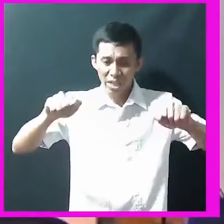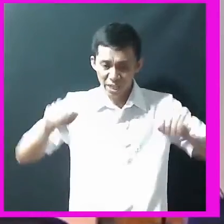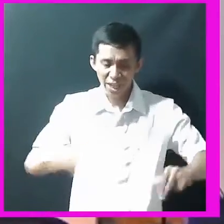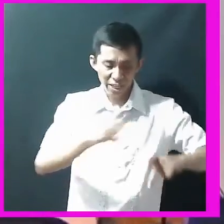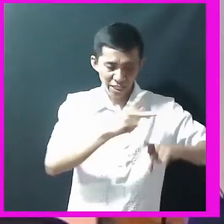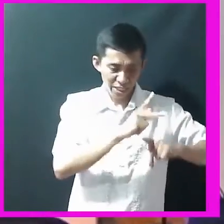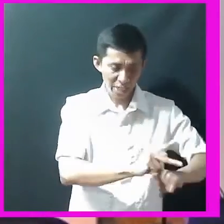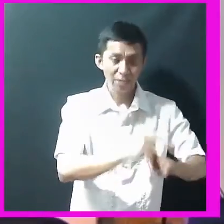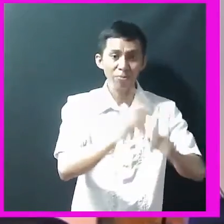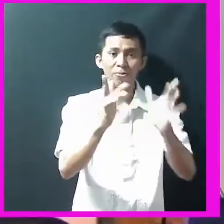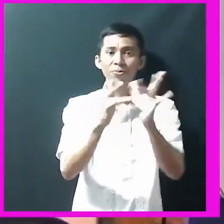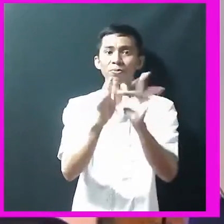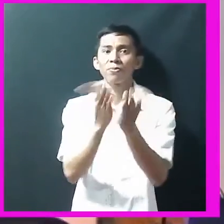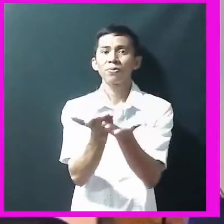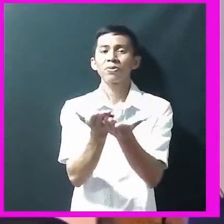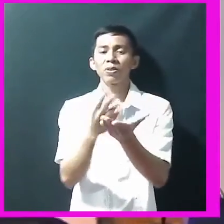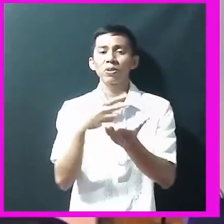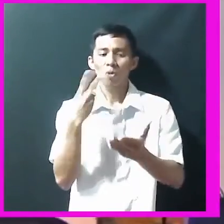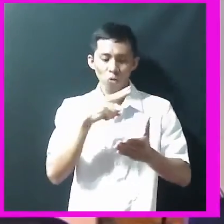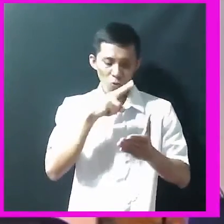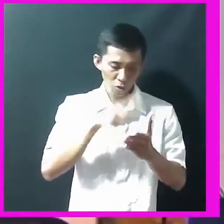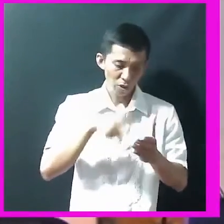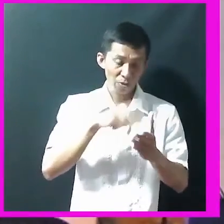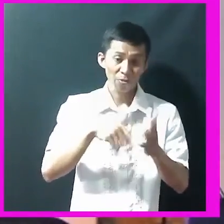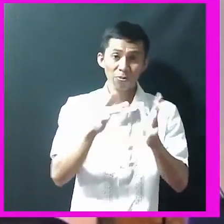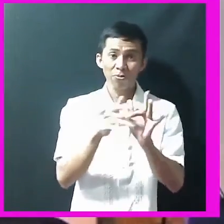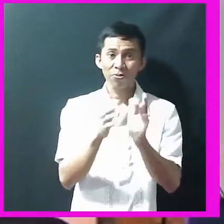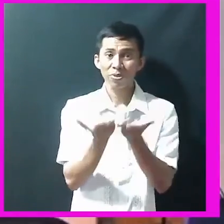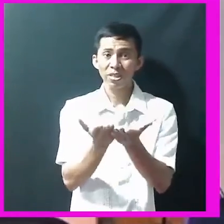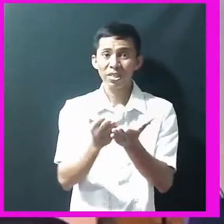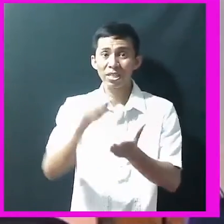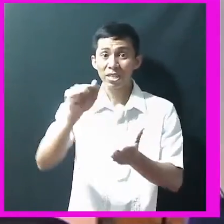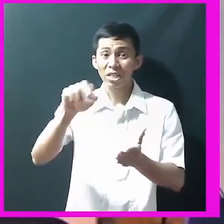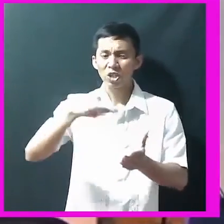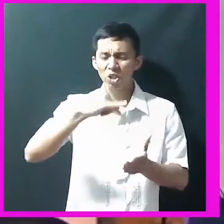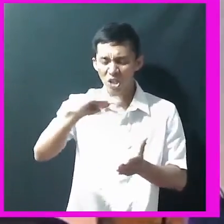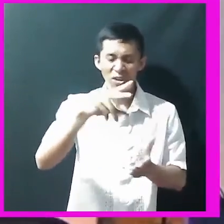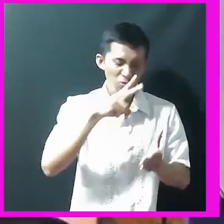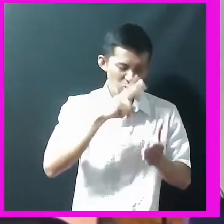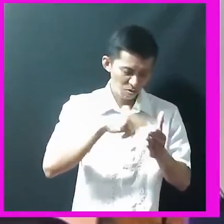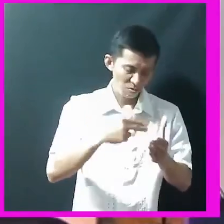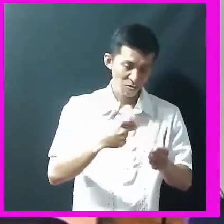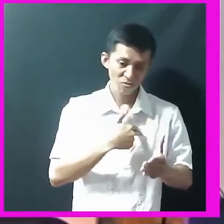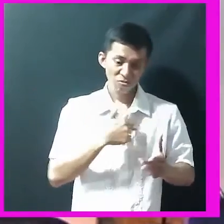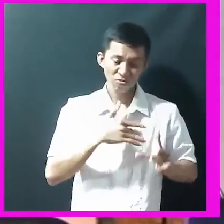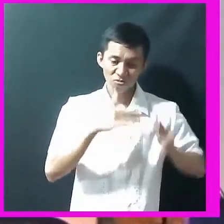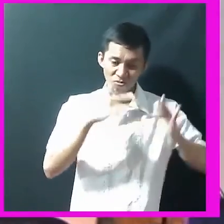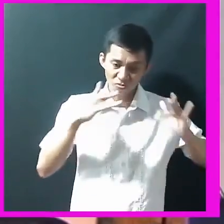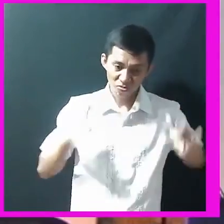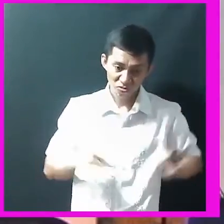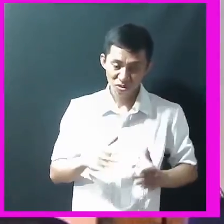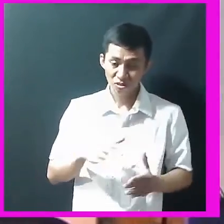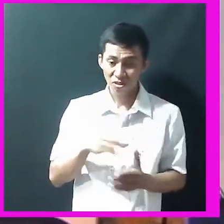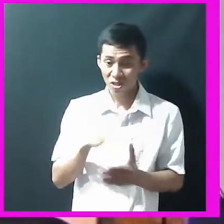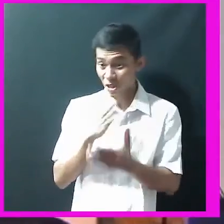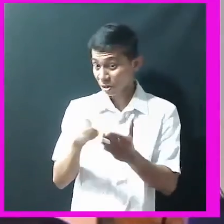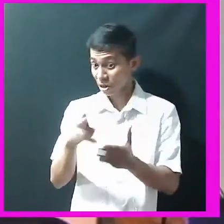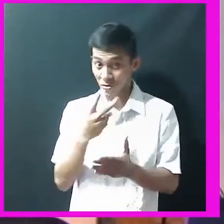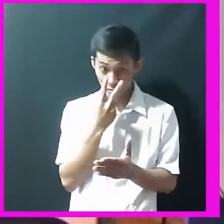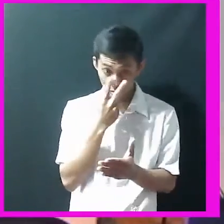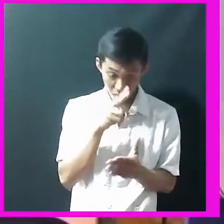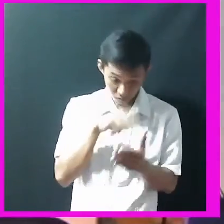the Bible. As we read the Bible, it reads us. Samtang ikaw nagabasa sa